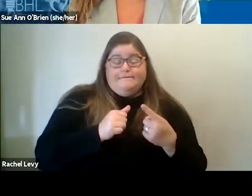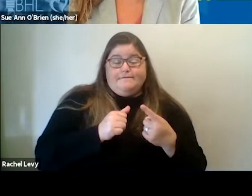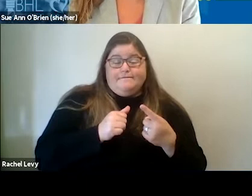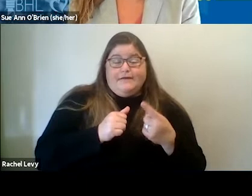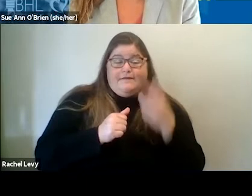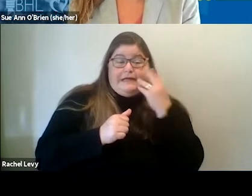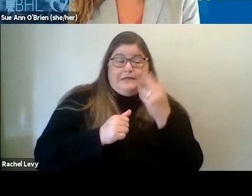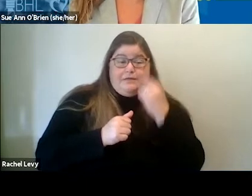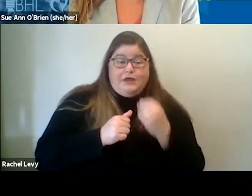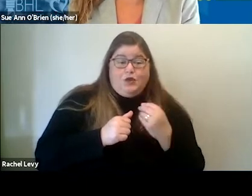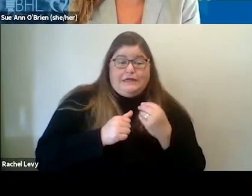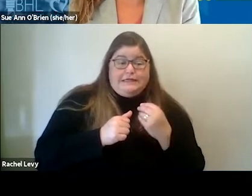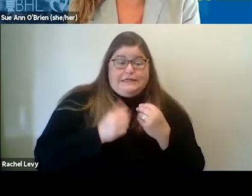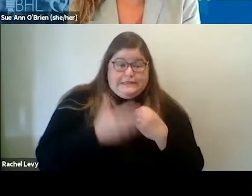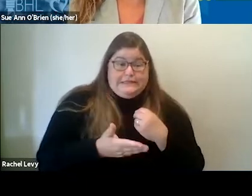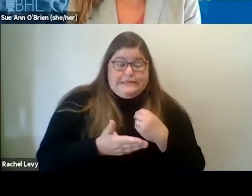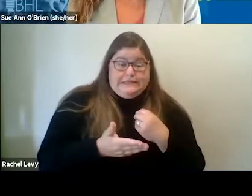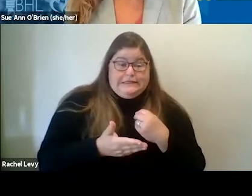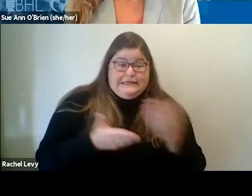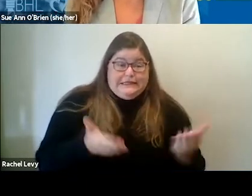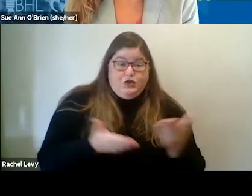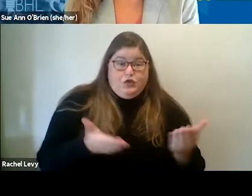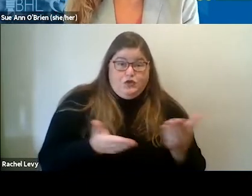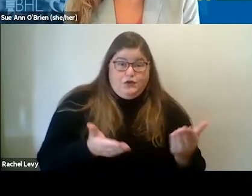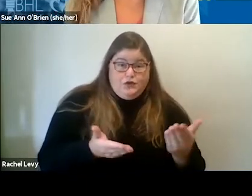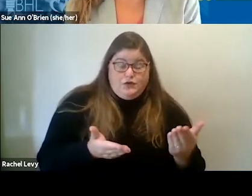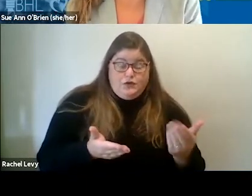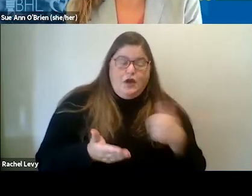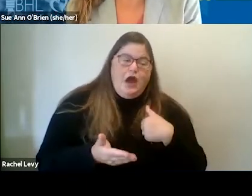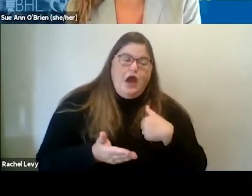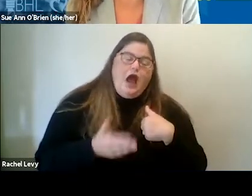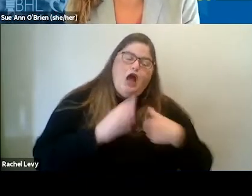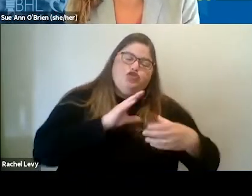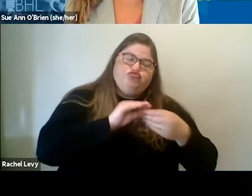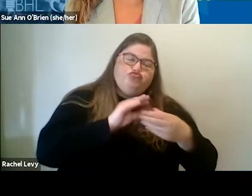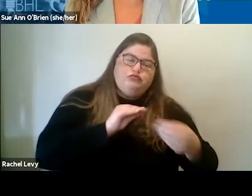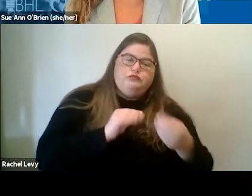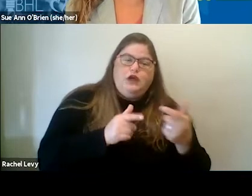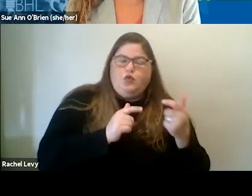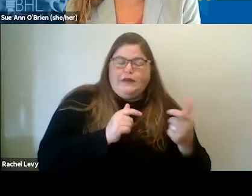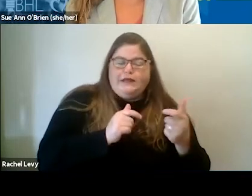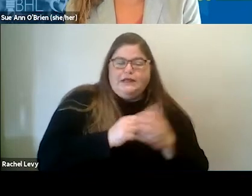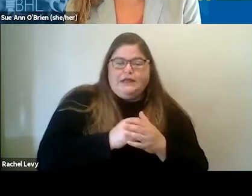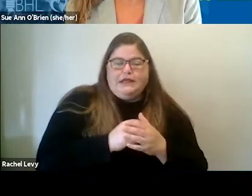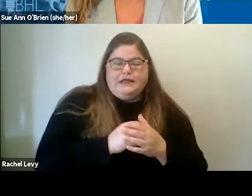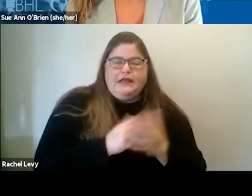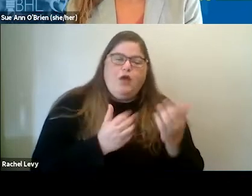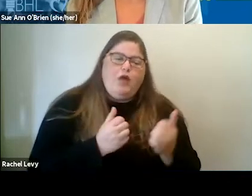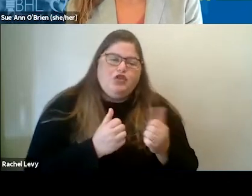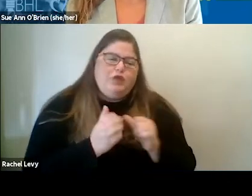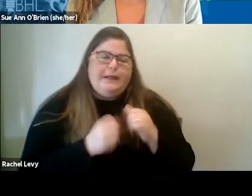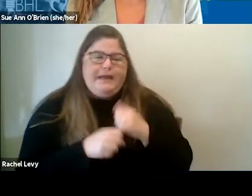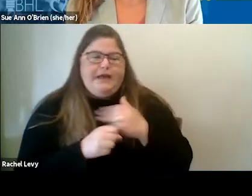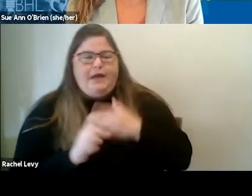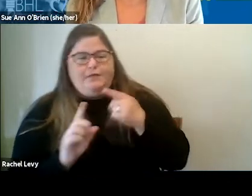ago with a firsthand experience we had. I'll just share with you really quickly this story to make my point. But we